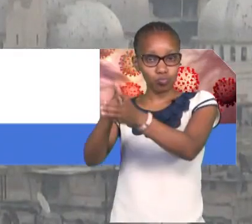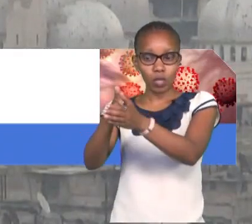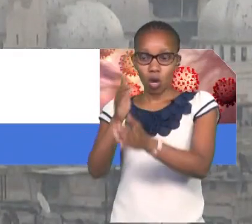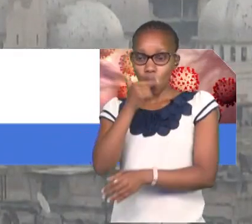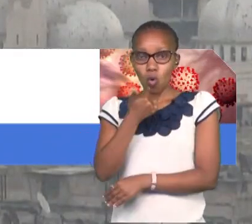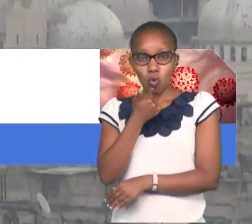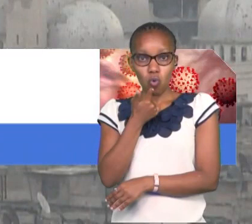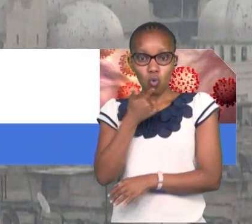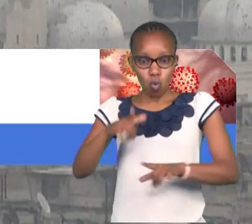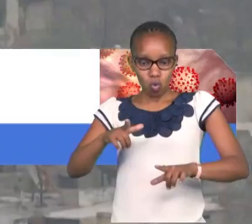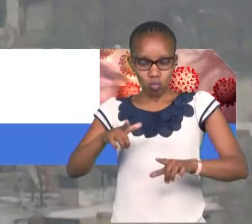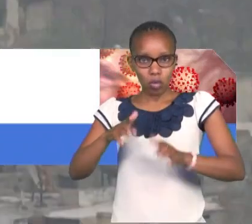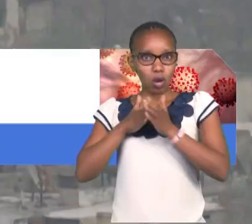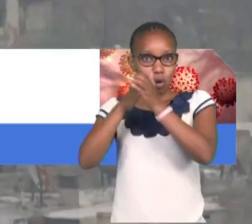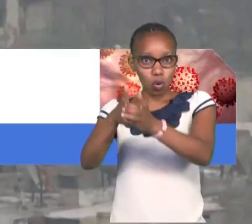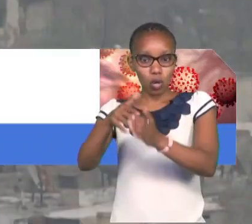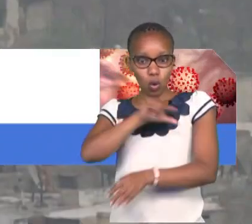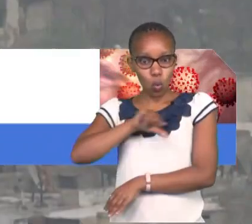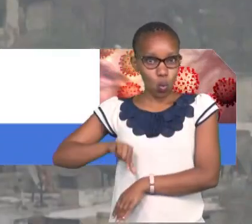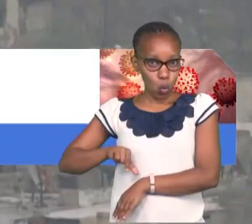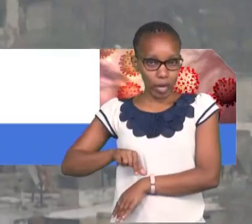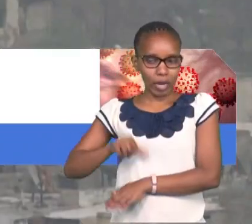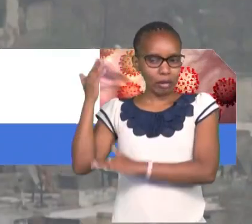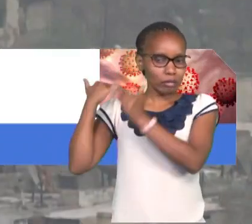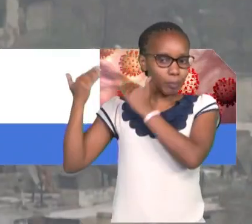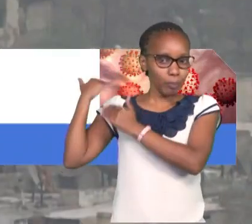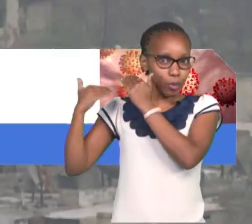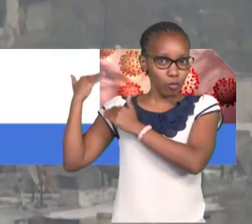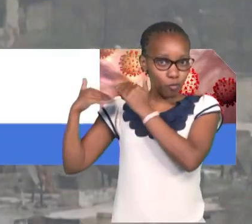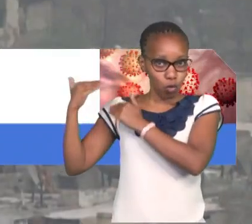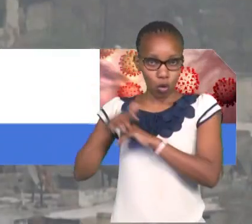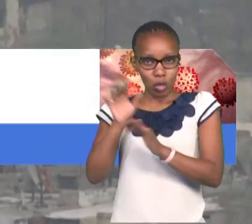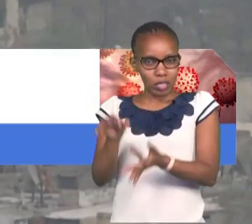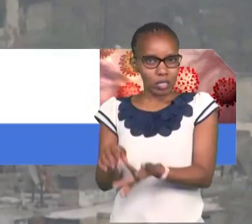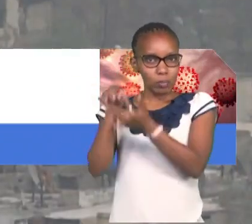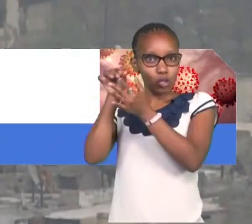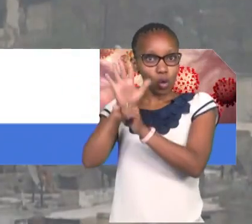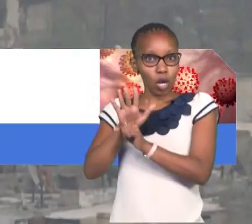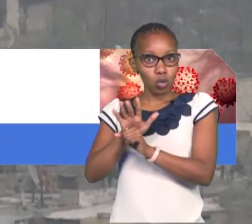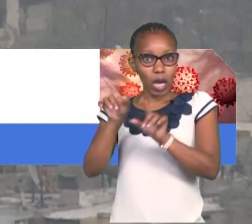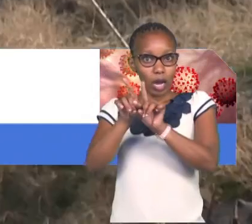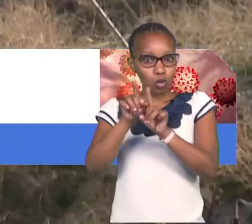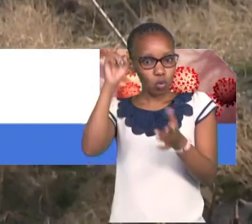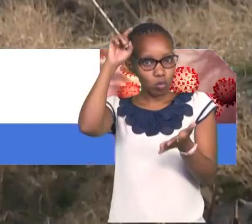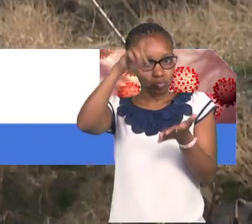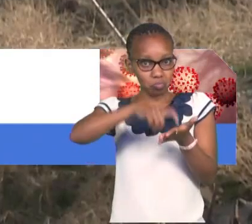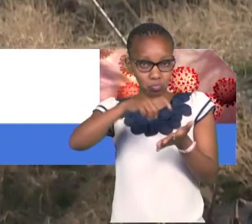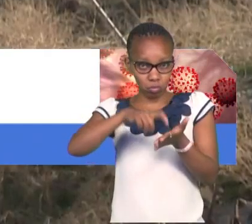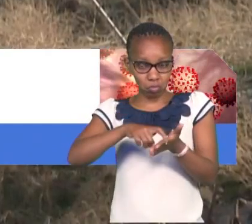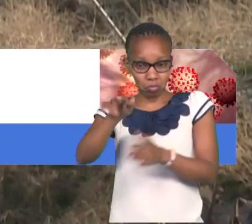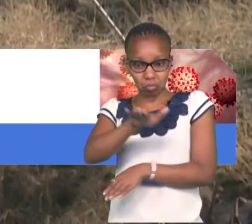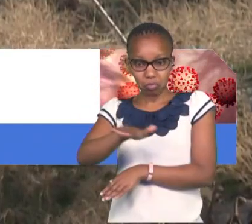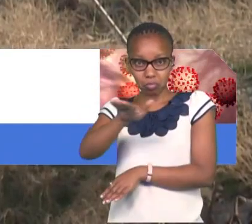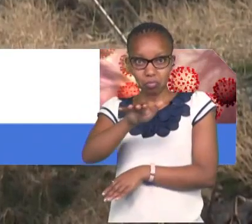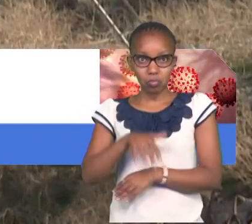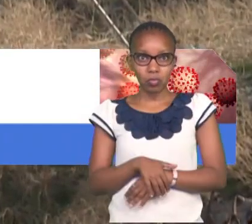the 3rd century. Its imposing kilometer-long colonnade is unique and one of the Syria's most recognizable landmarks. The